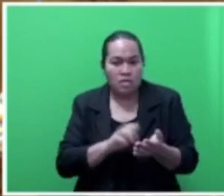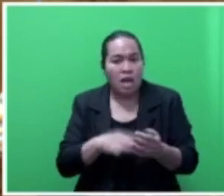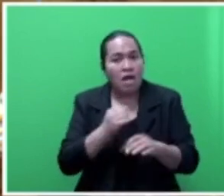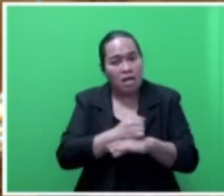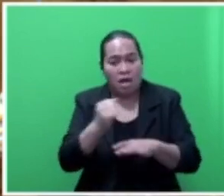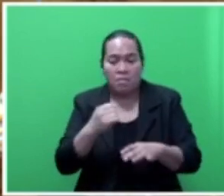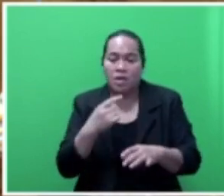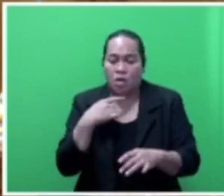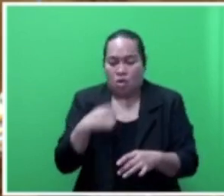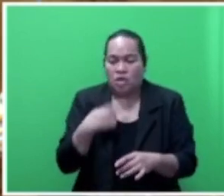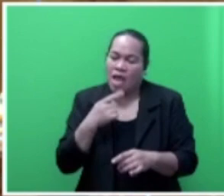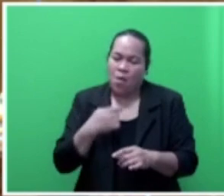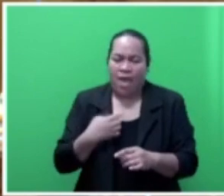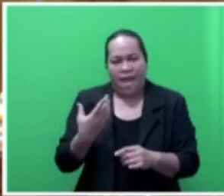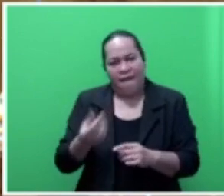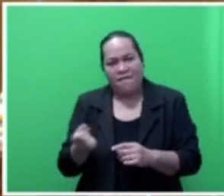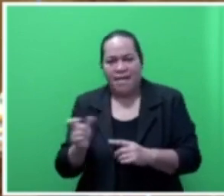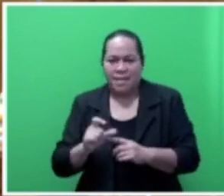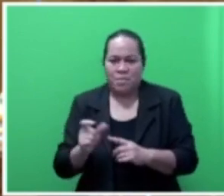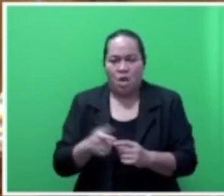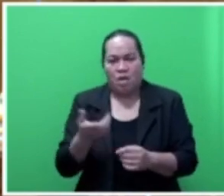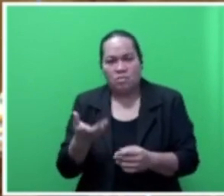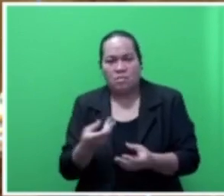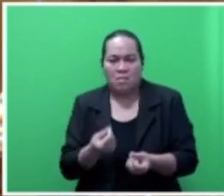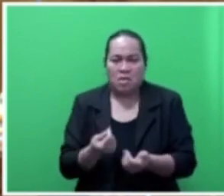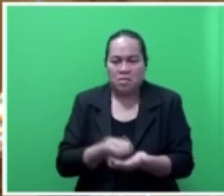it continued to capital